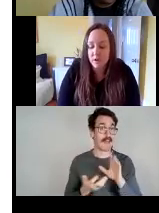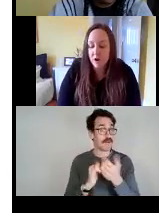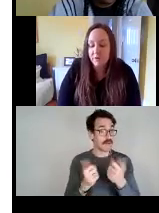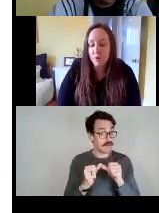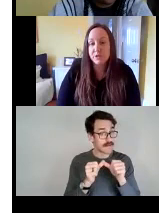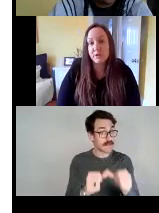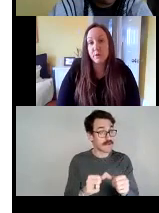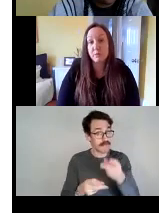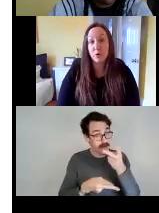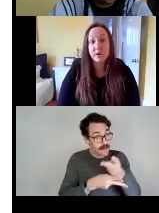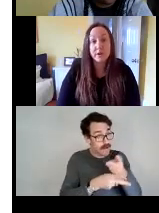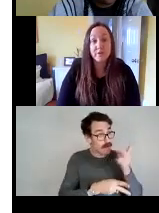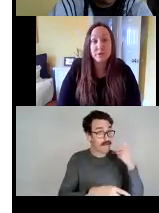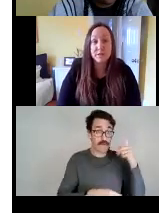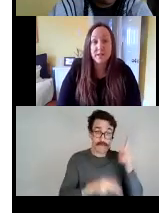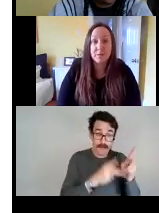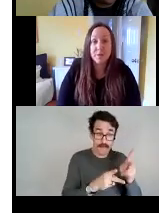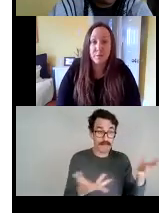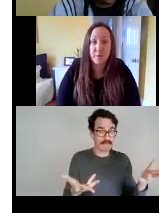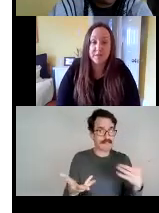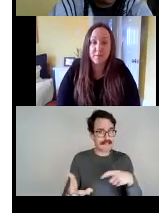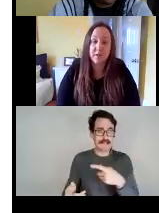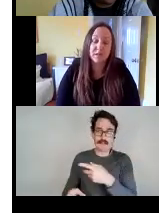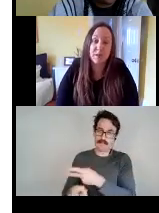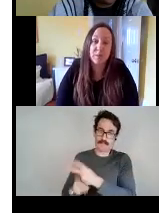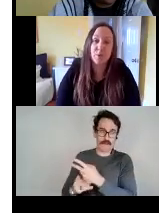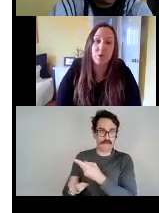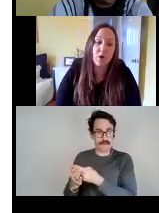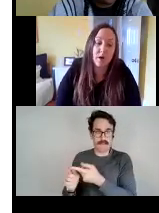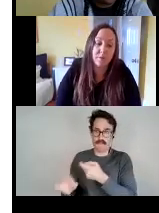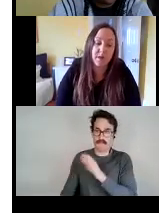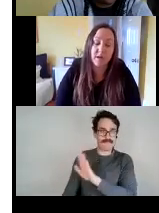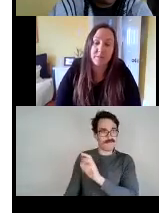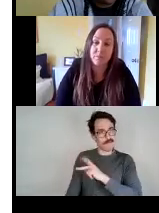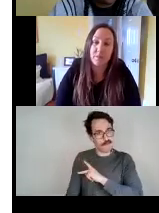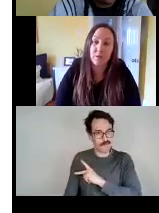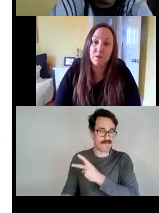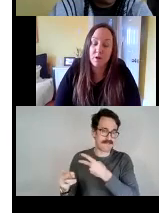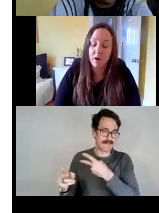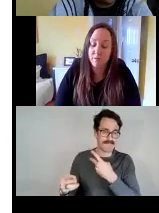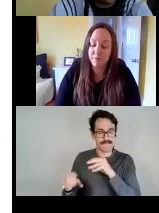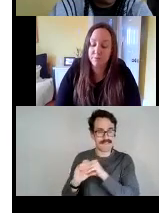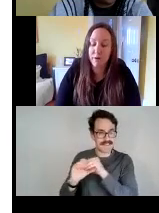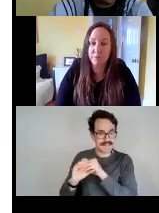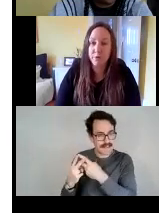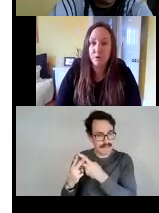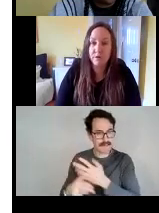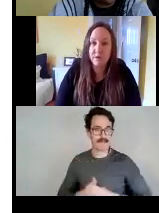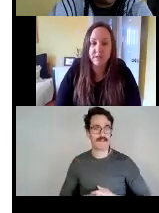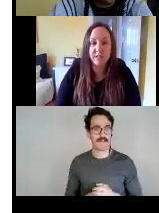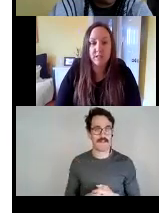ones. Of course, there were more caregivers that came out of the pandemic as people became ill